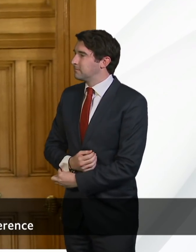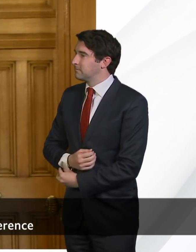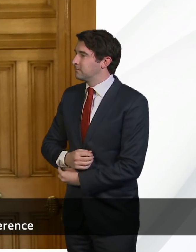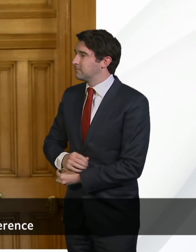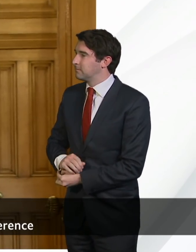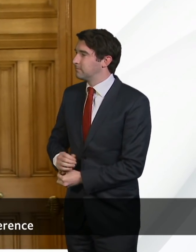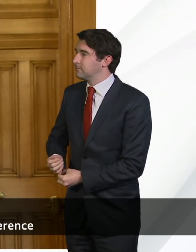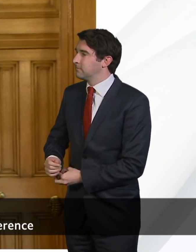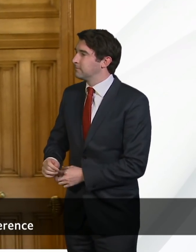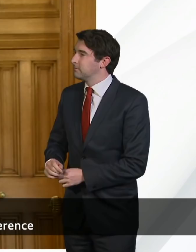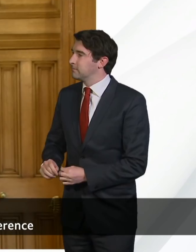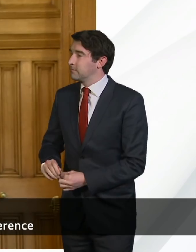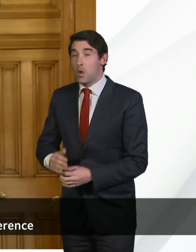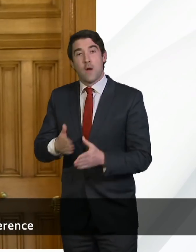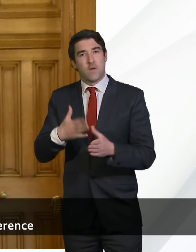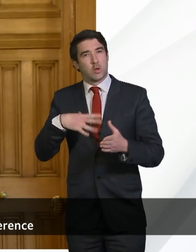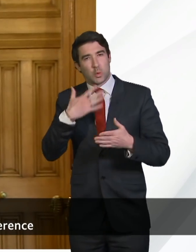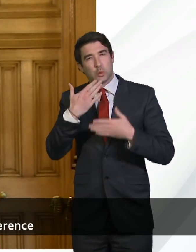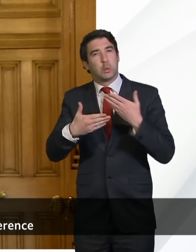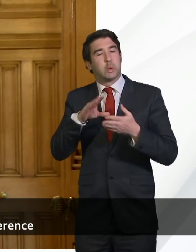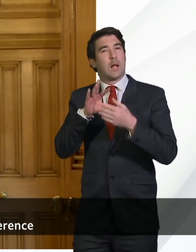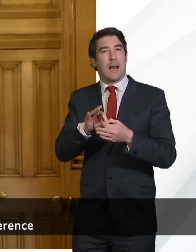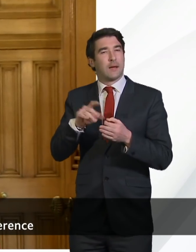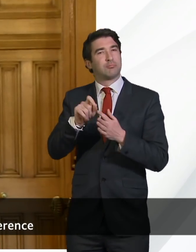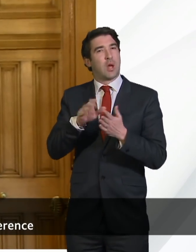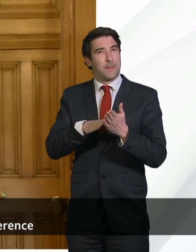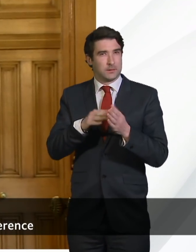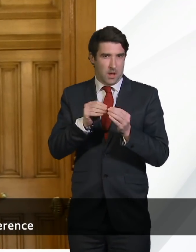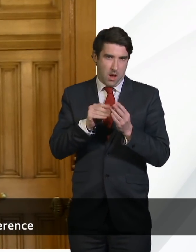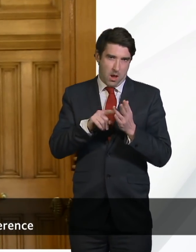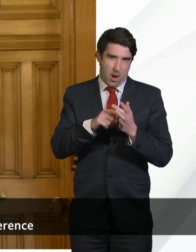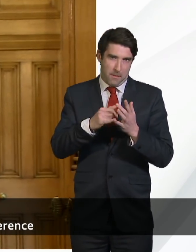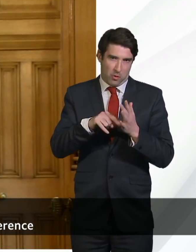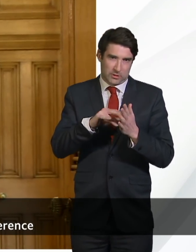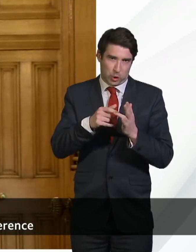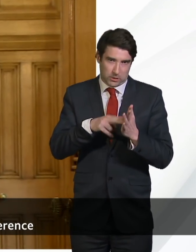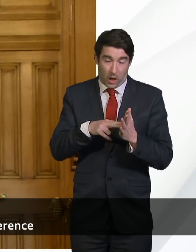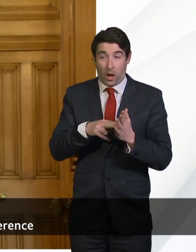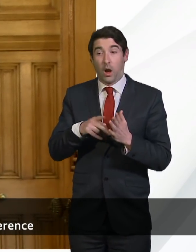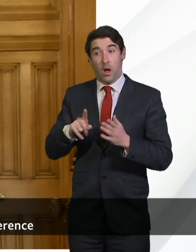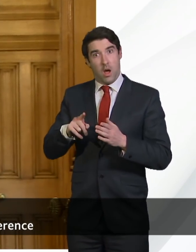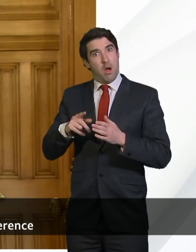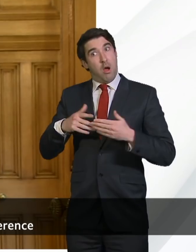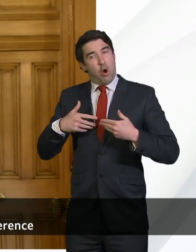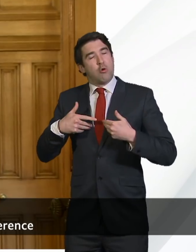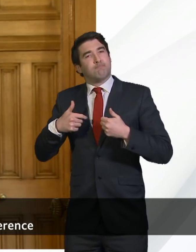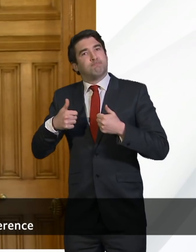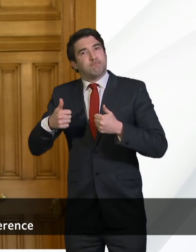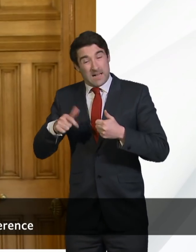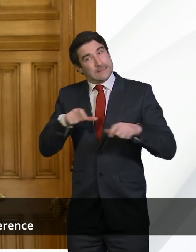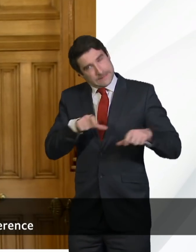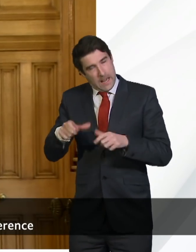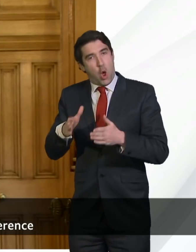but he continues to make positive steps forwards and he's in good spirits. And I can also report from the